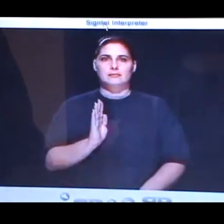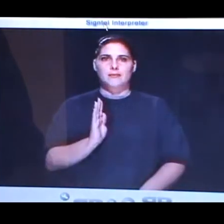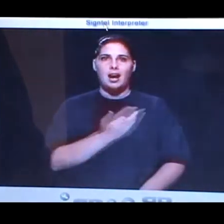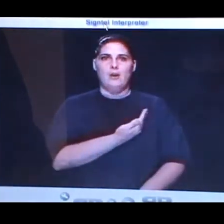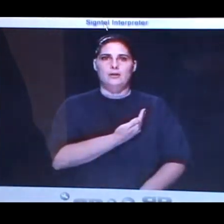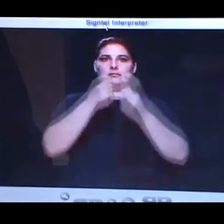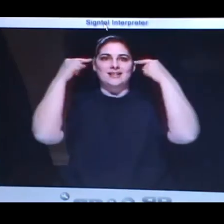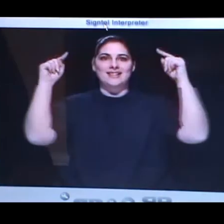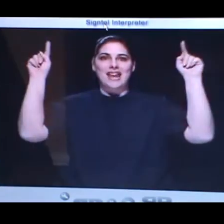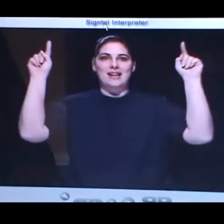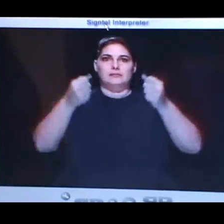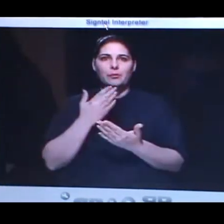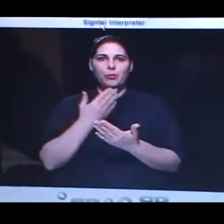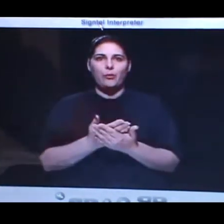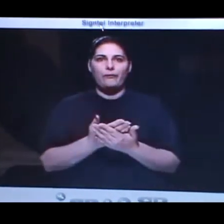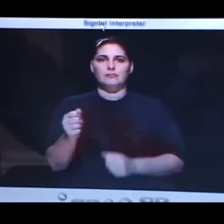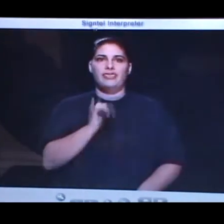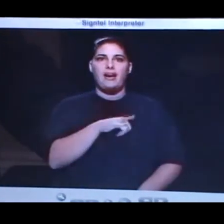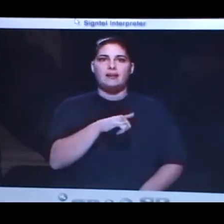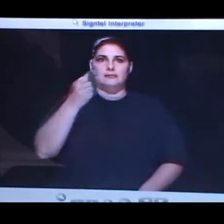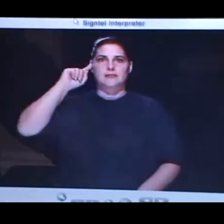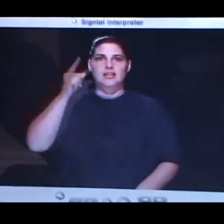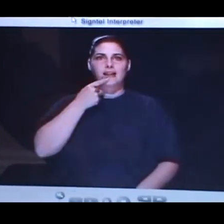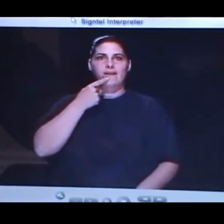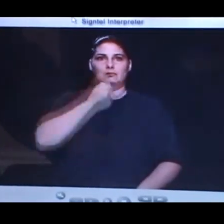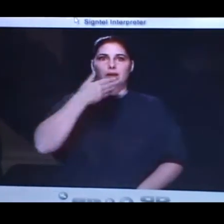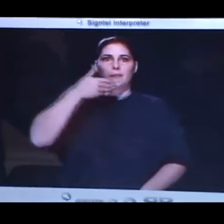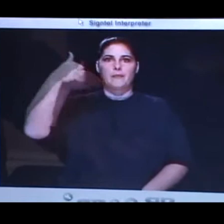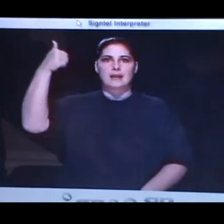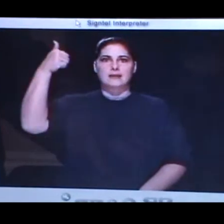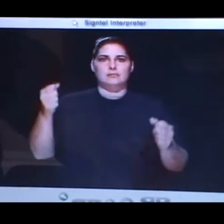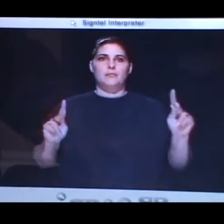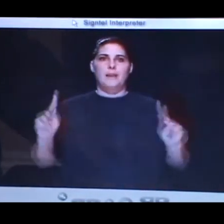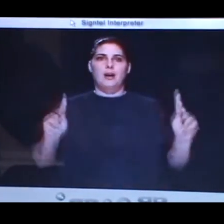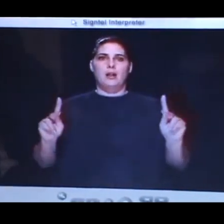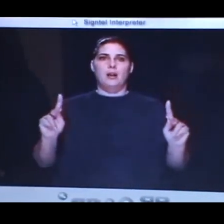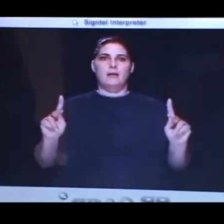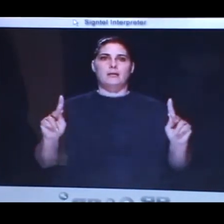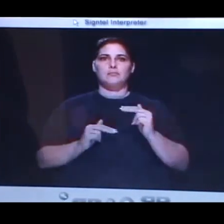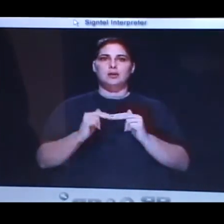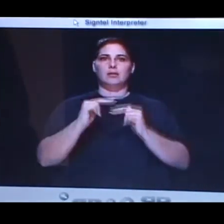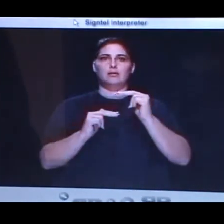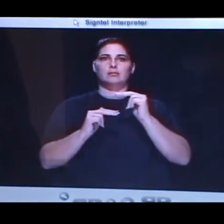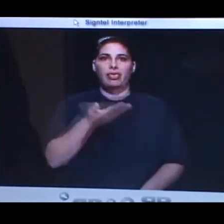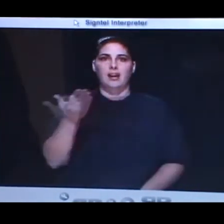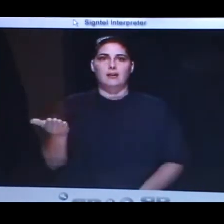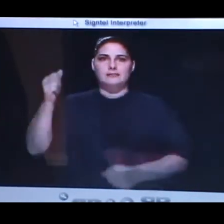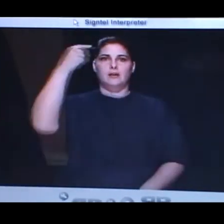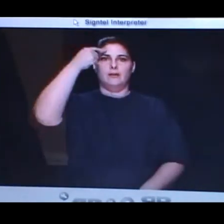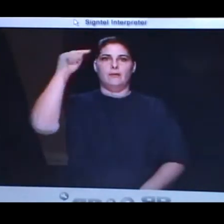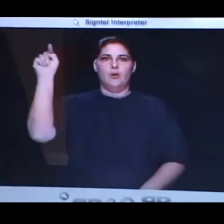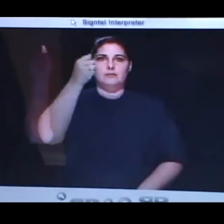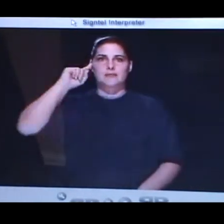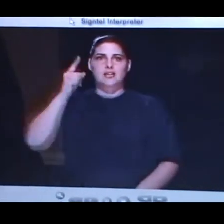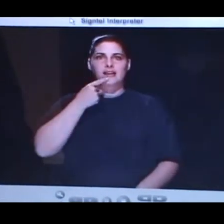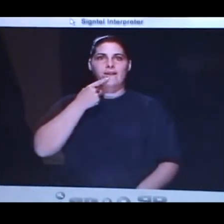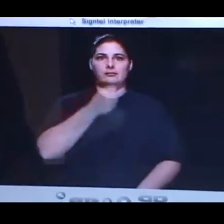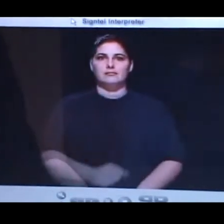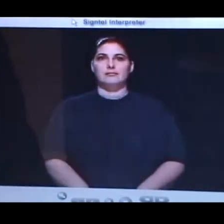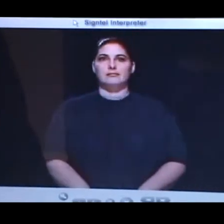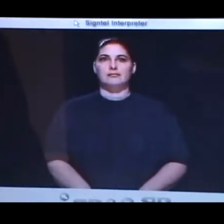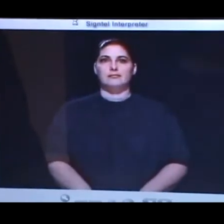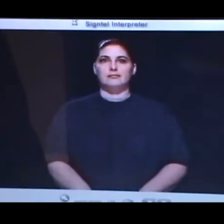Power success group that deaf best people build products for